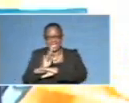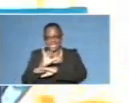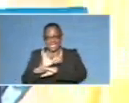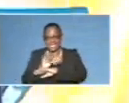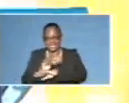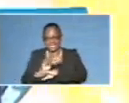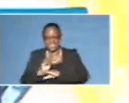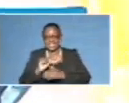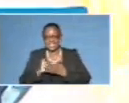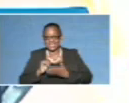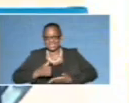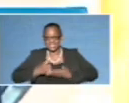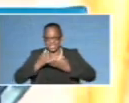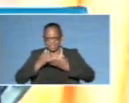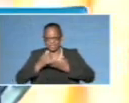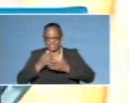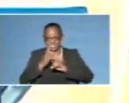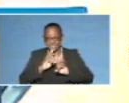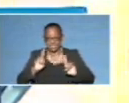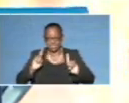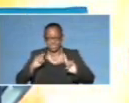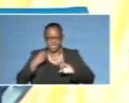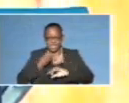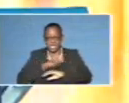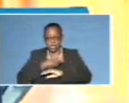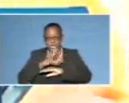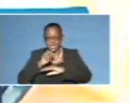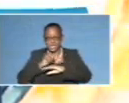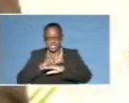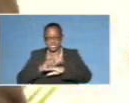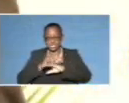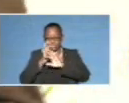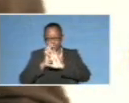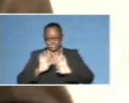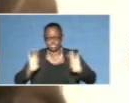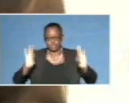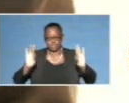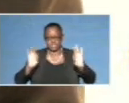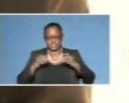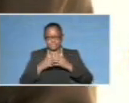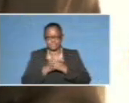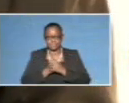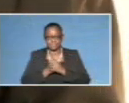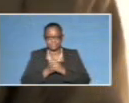nation's course and delivered to us our national sovereignty.